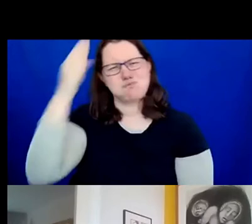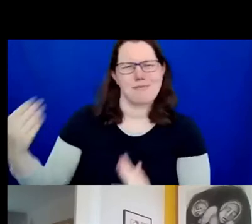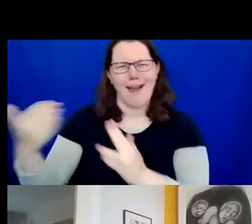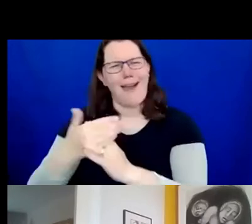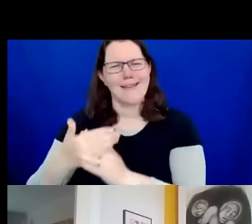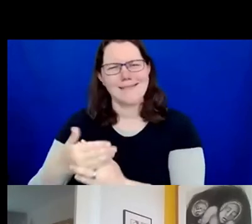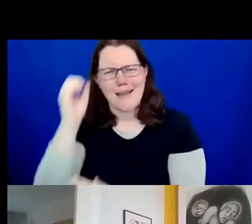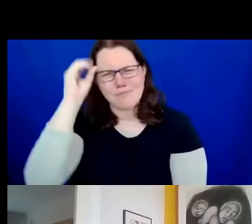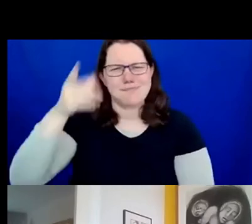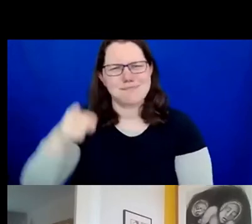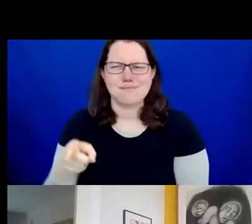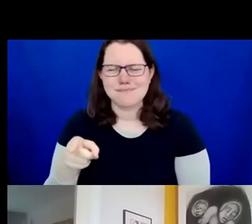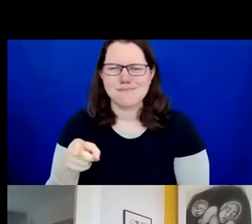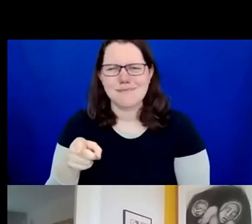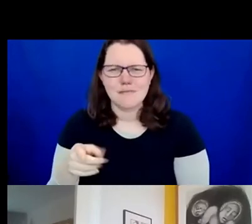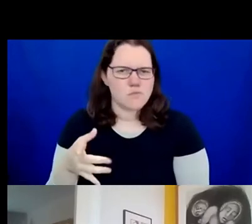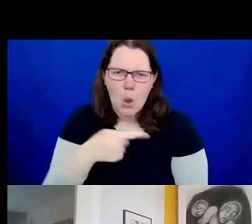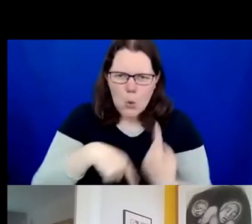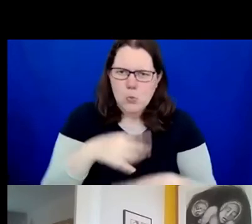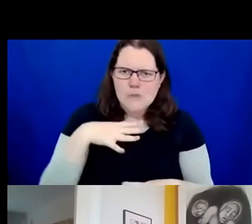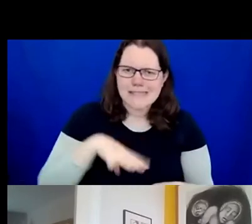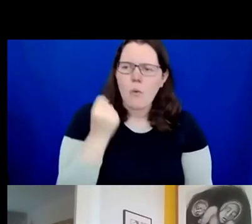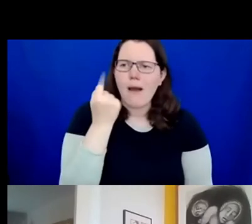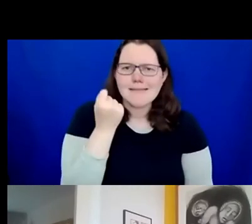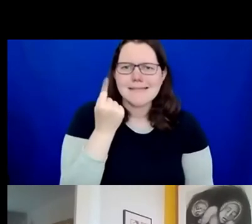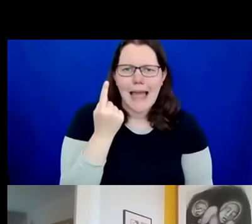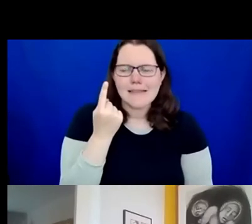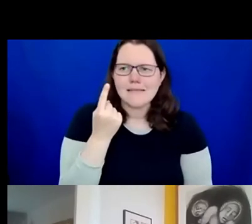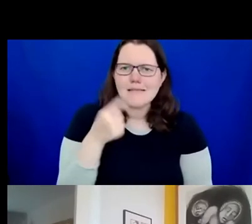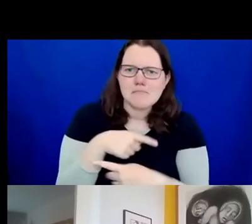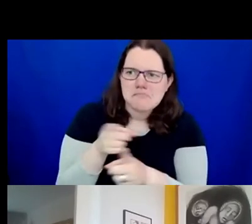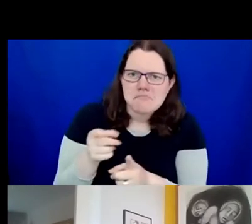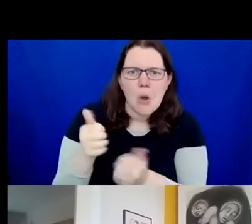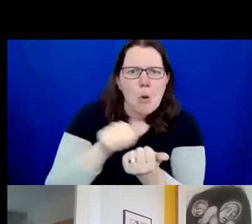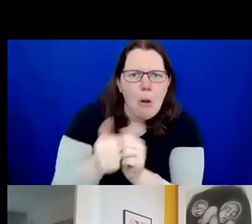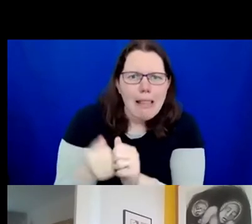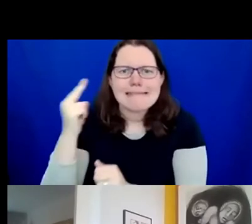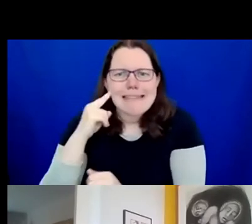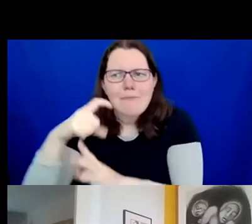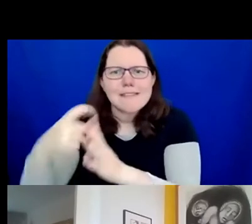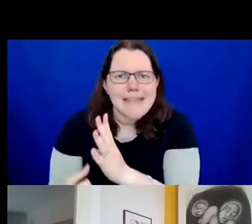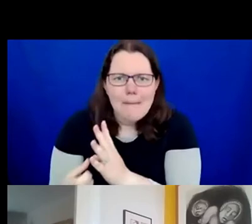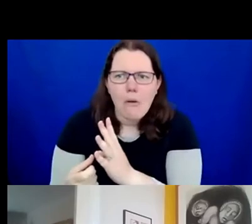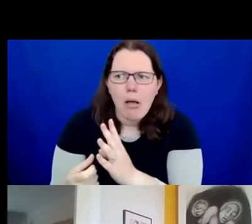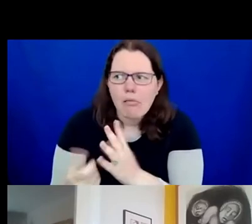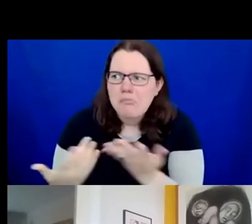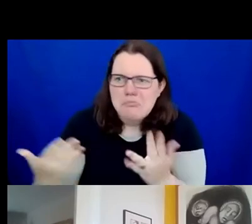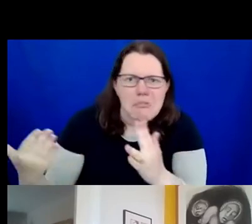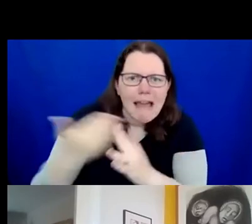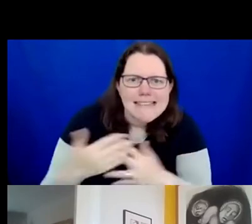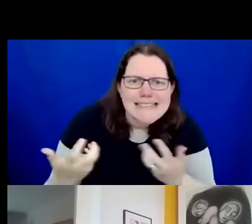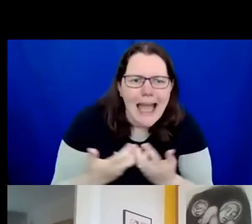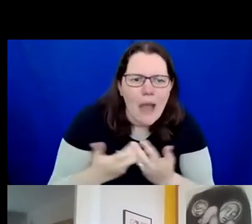to the challenge about the changes we need to make to welcome deaf and disabled colleagues. It means accessible recruitment